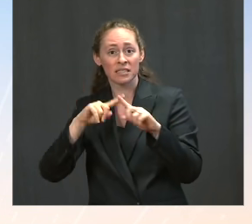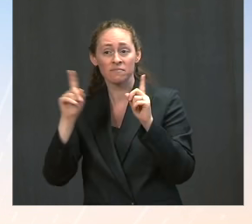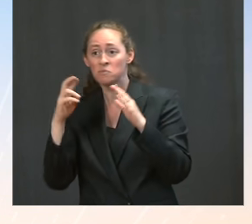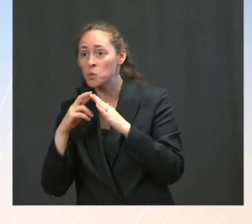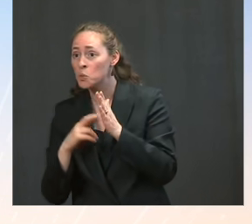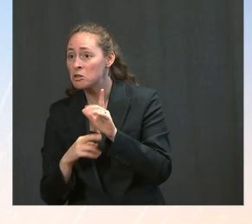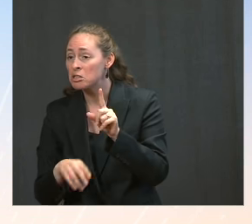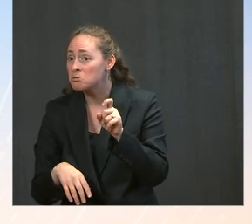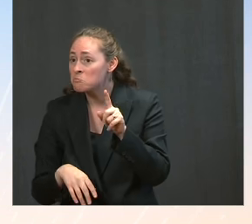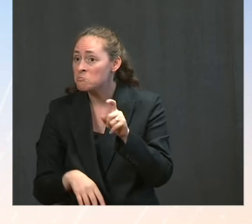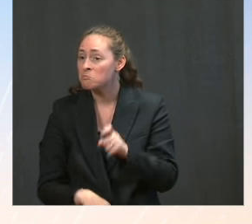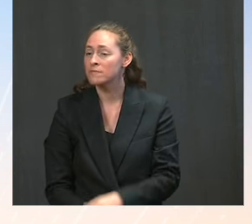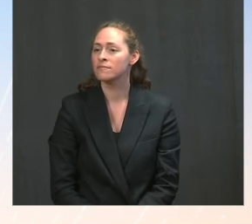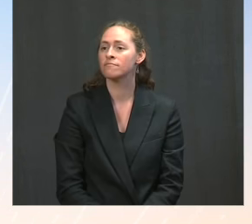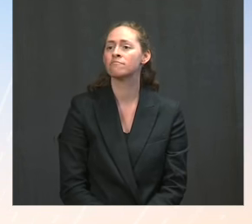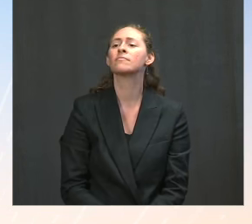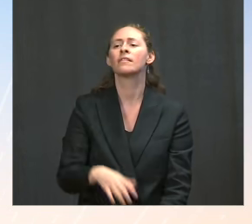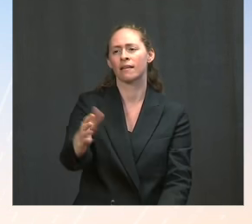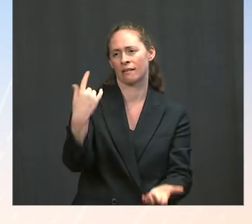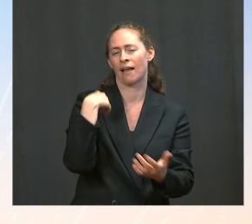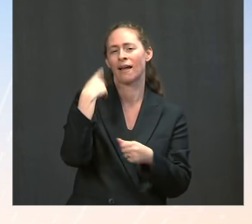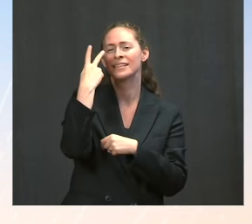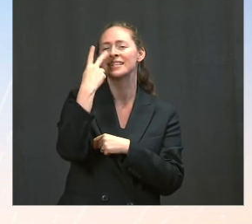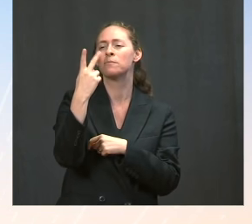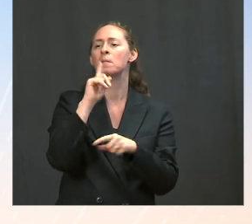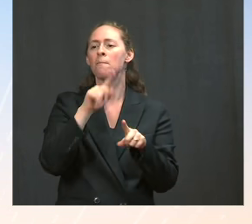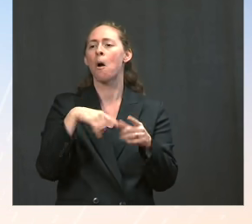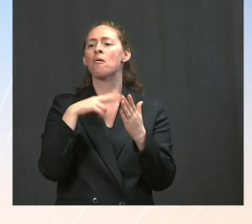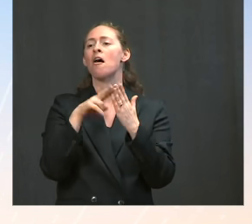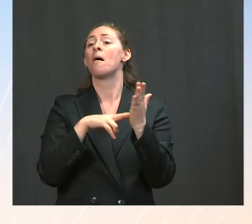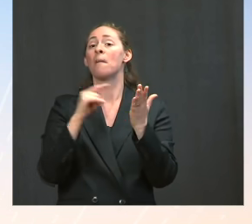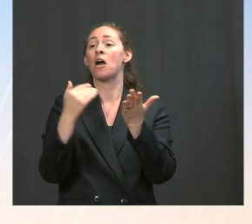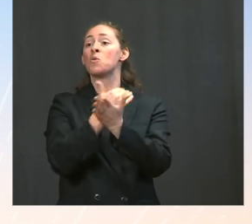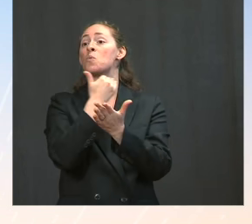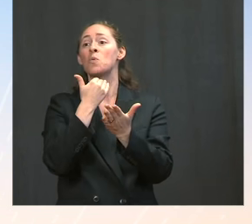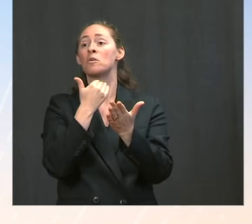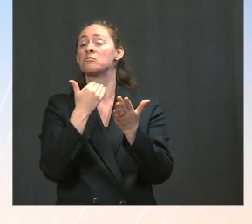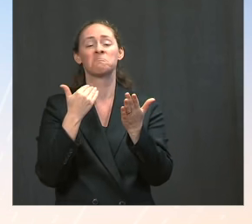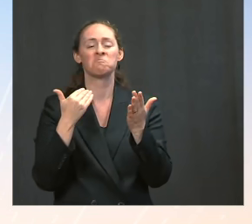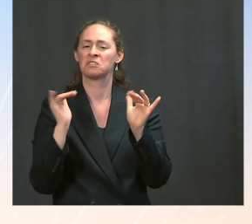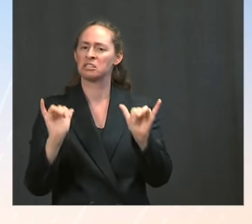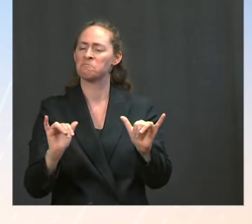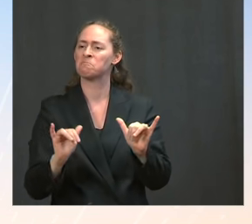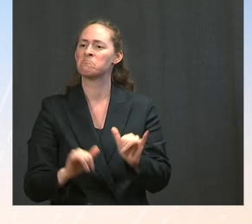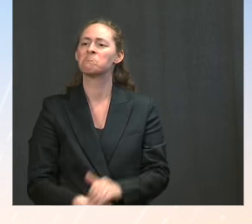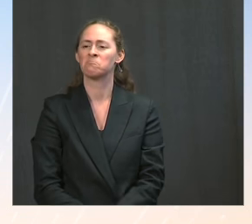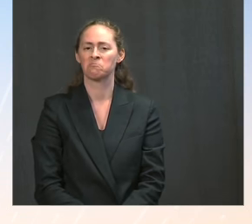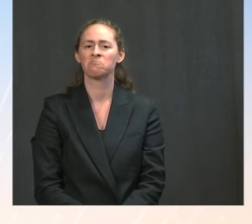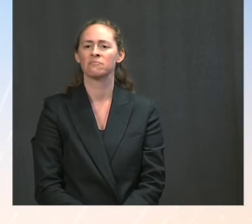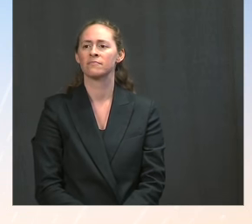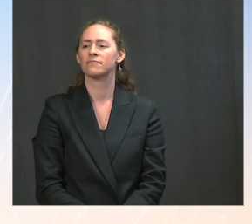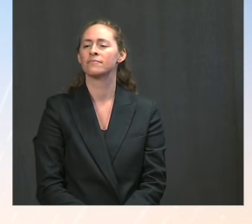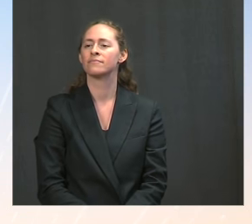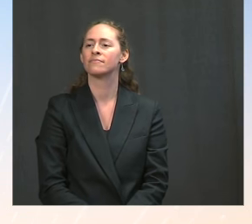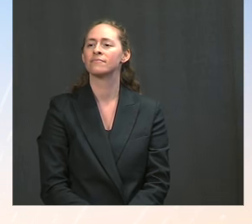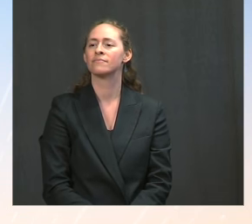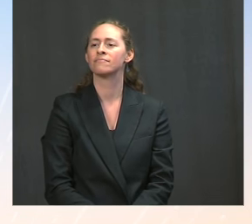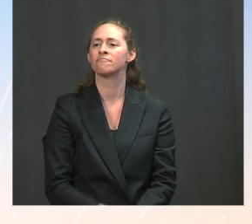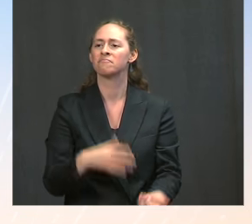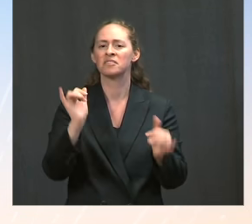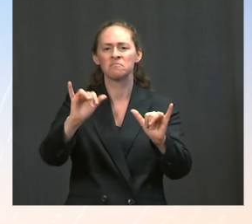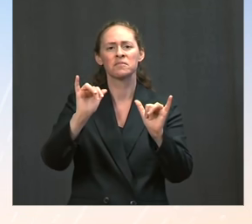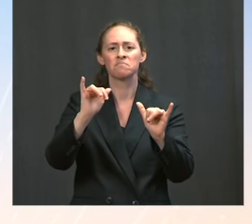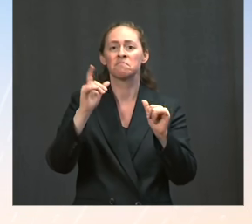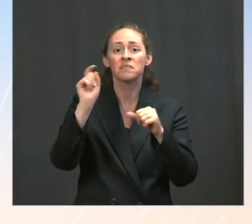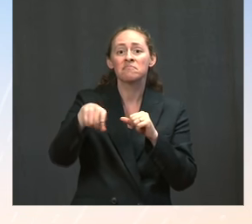reporting, but what I can tell you is that there has been no decision to change our mask guidelines. If any decisions